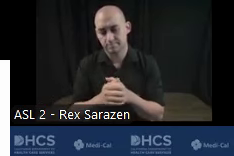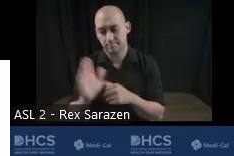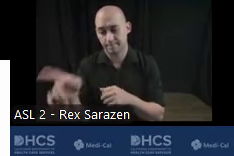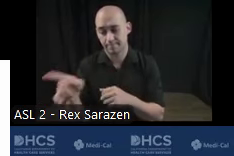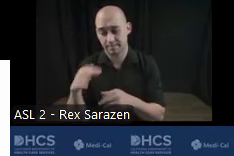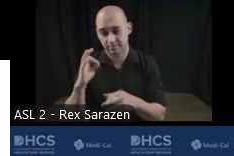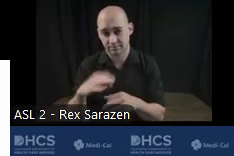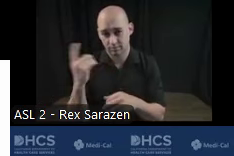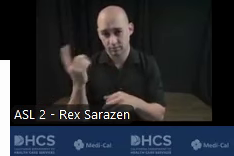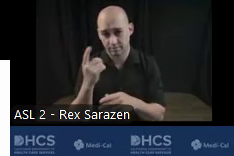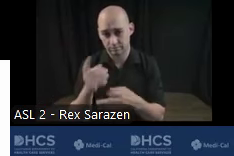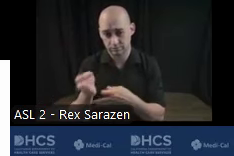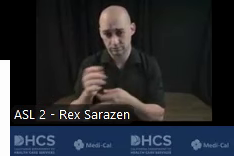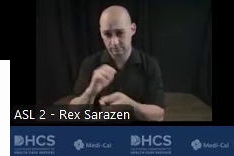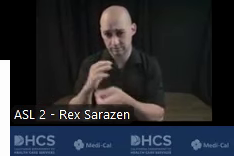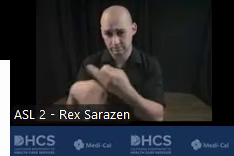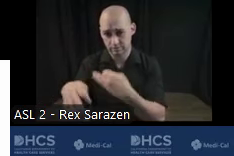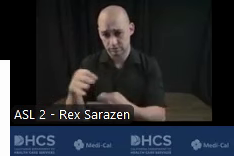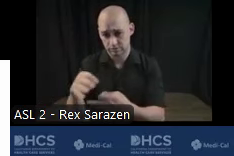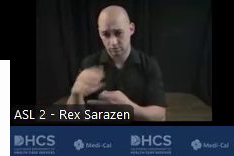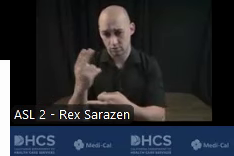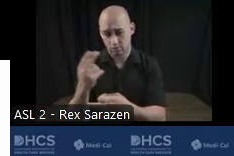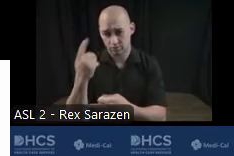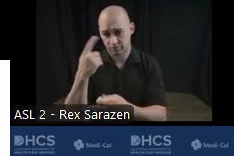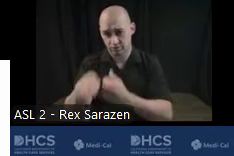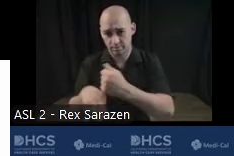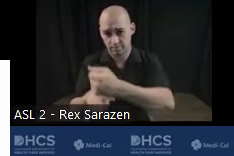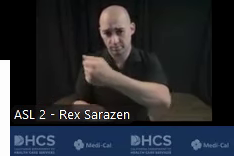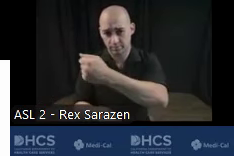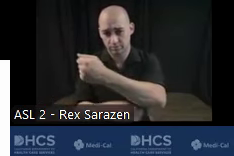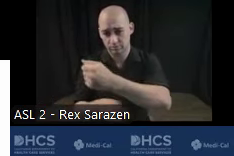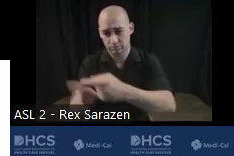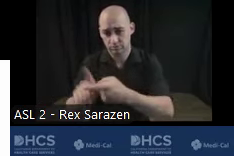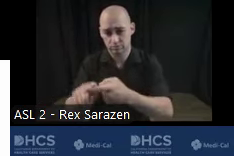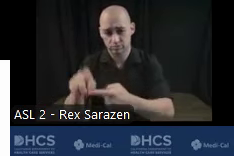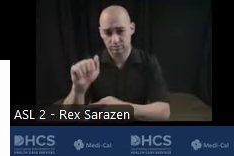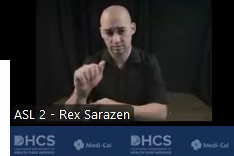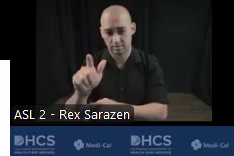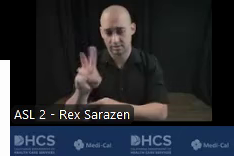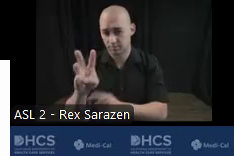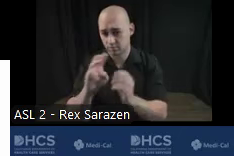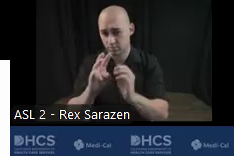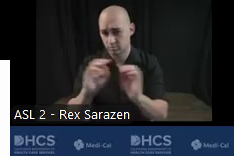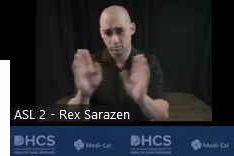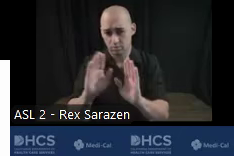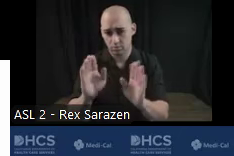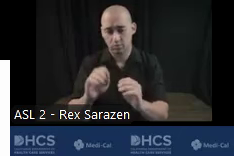transitional and that it could only be used as a bridge to ALW. So we made that clarification in this new